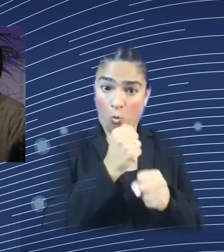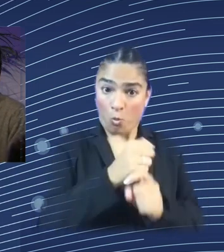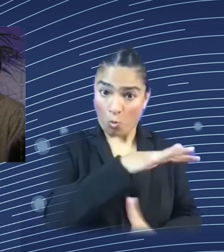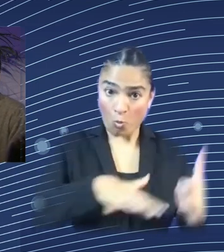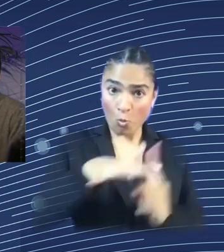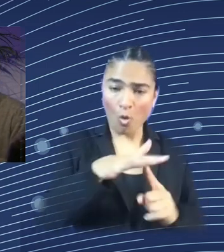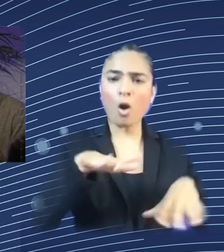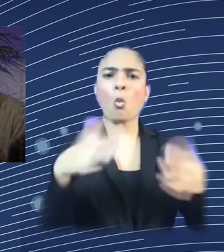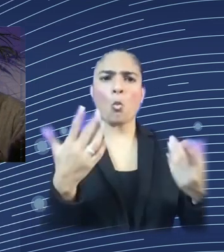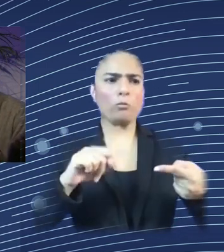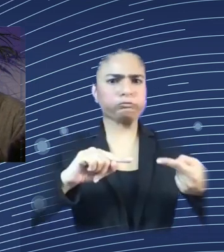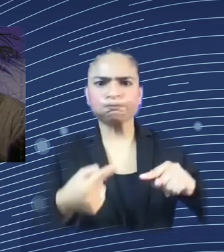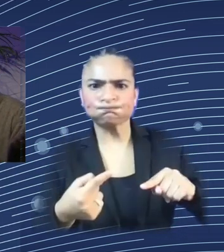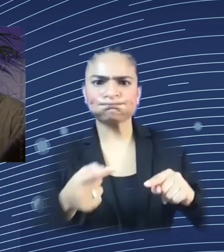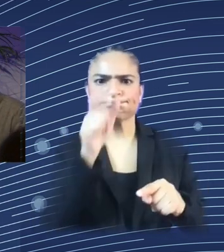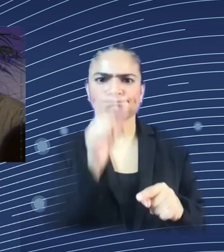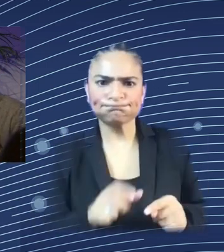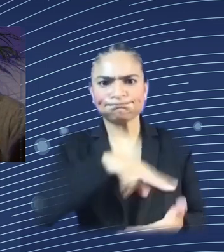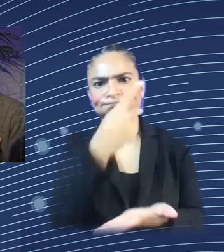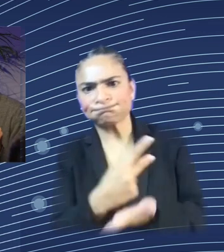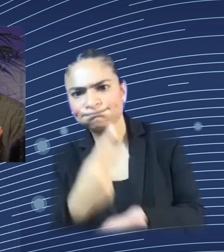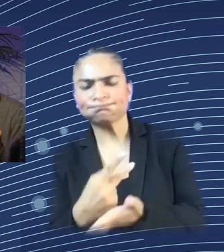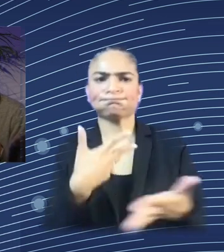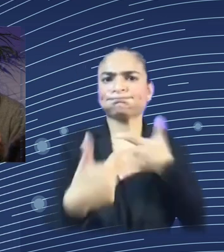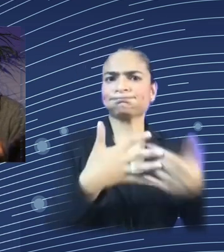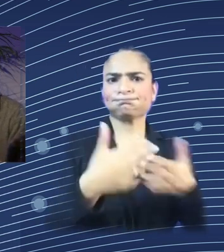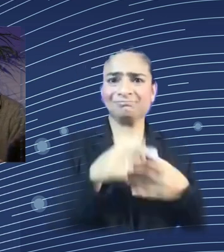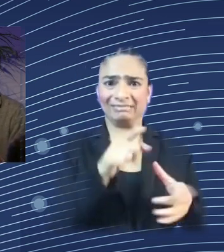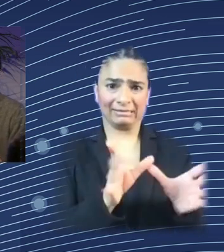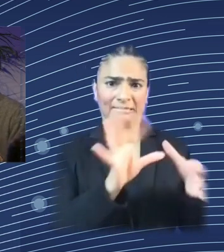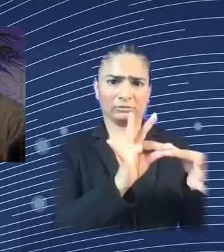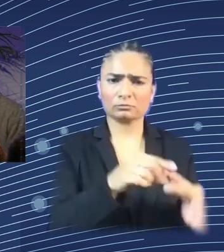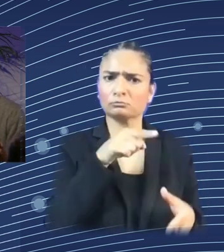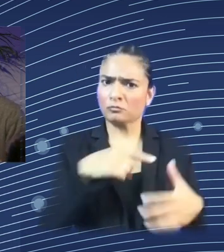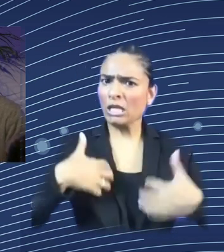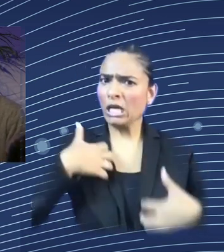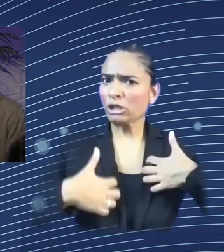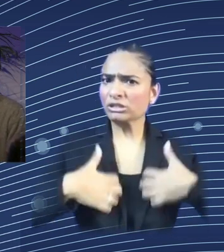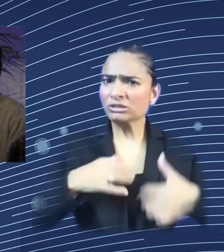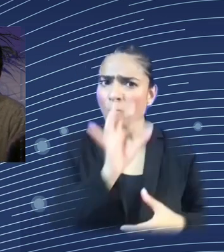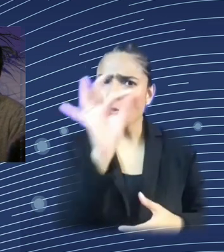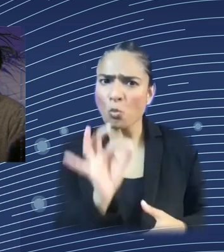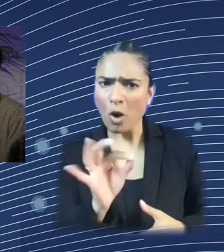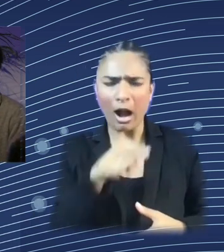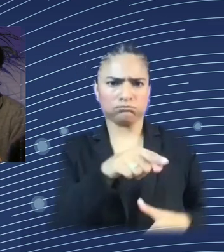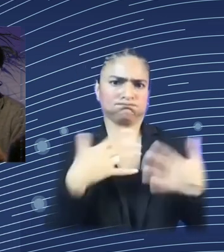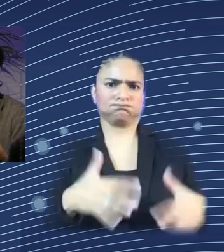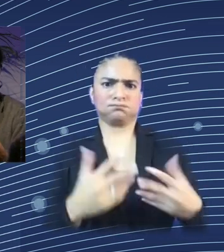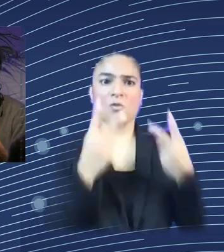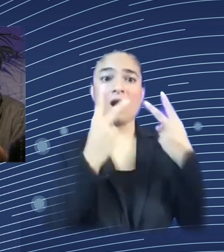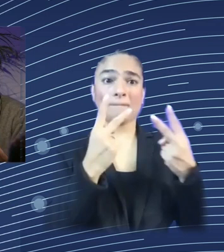transition? Is because ESG data can help, for example, identify climate risks and opportunities, can